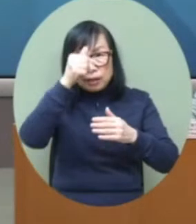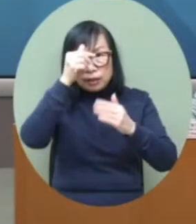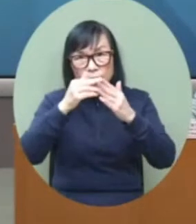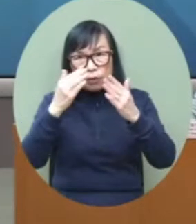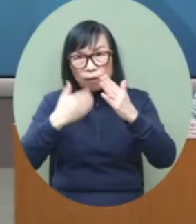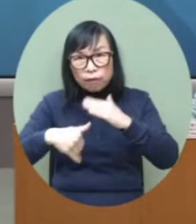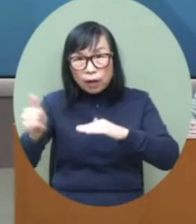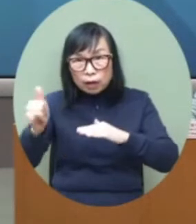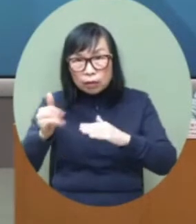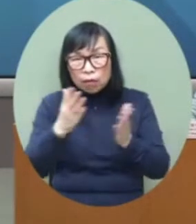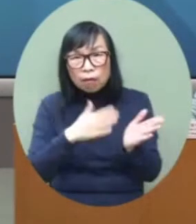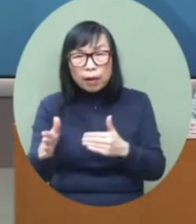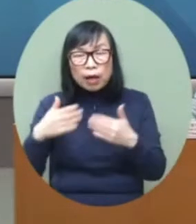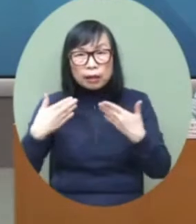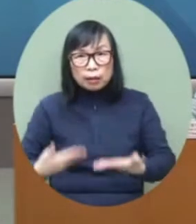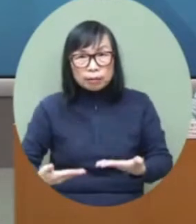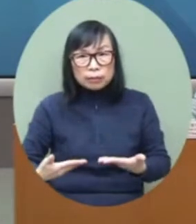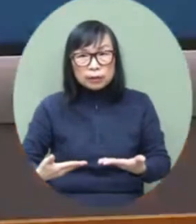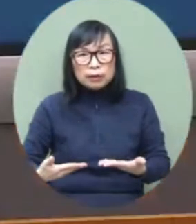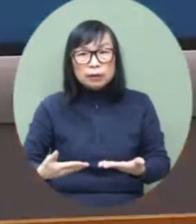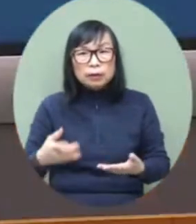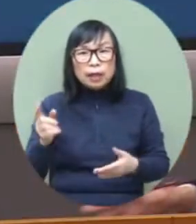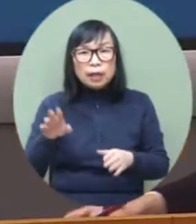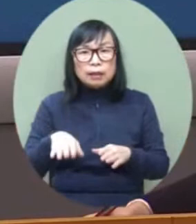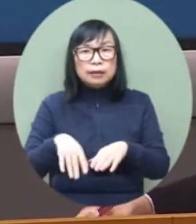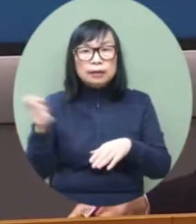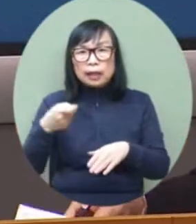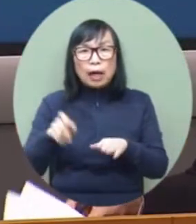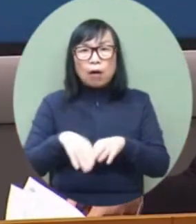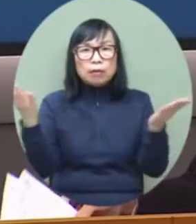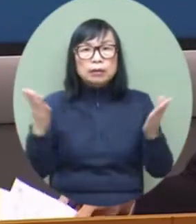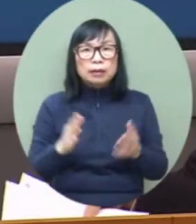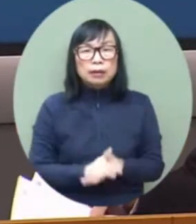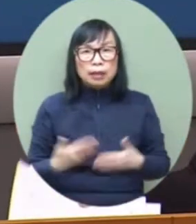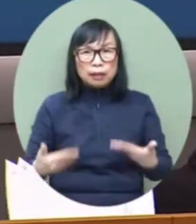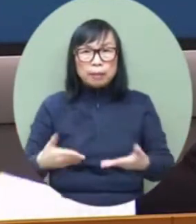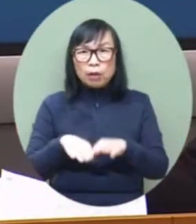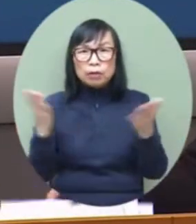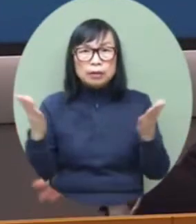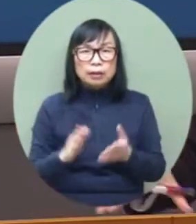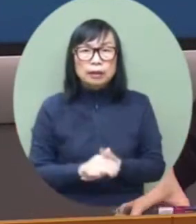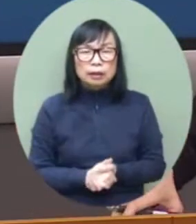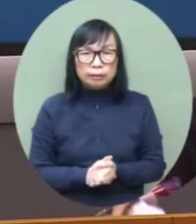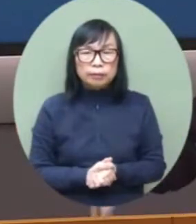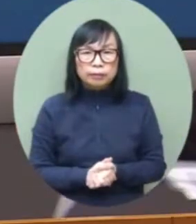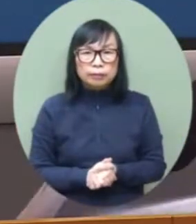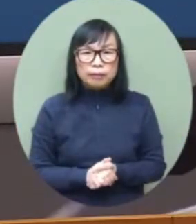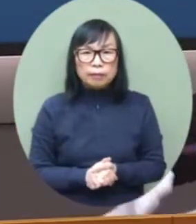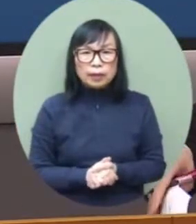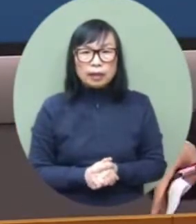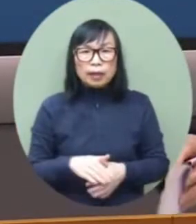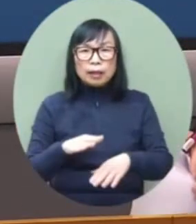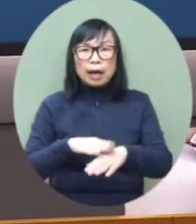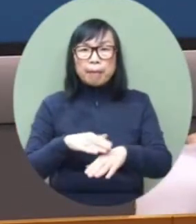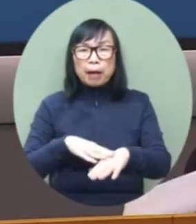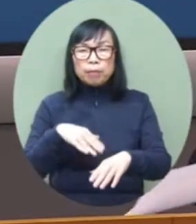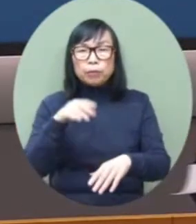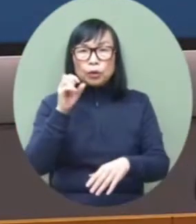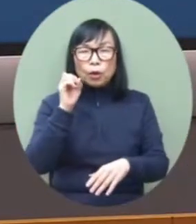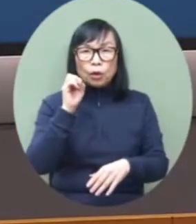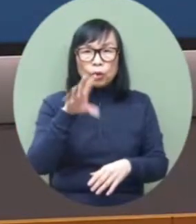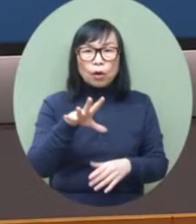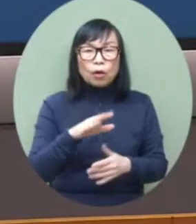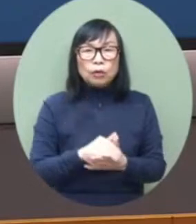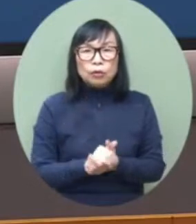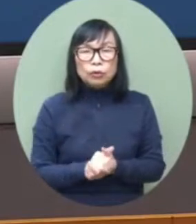In terms of the arrangement for the community isolation facilities, the arrangement goes into effect today.